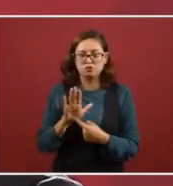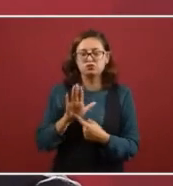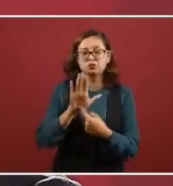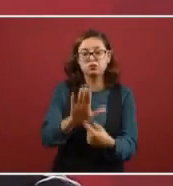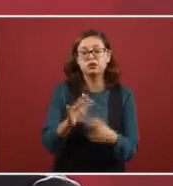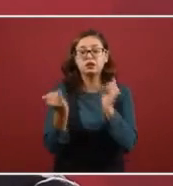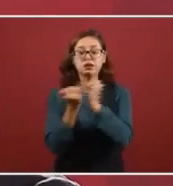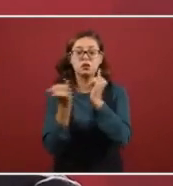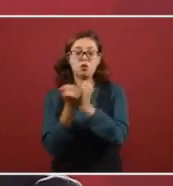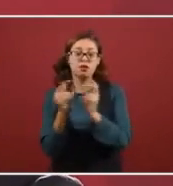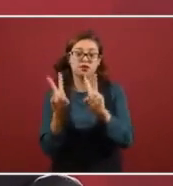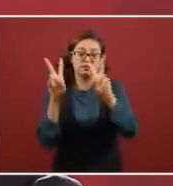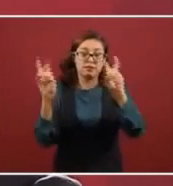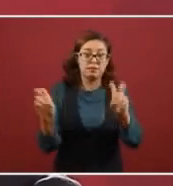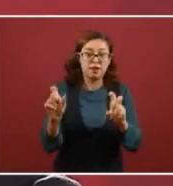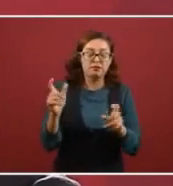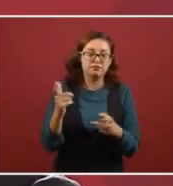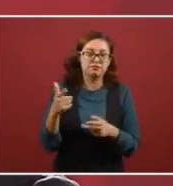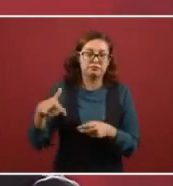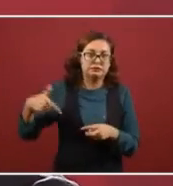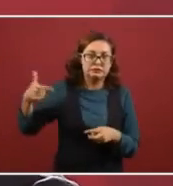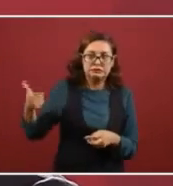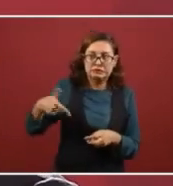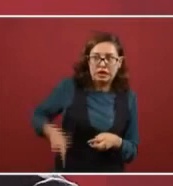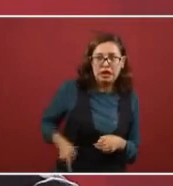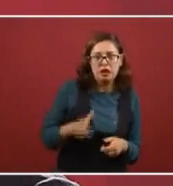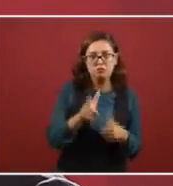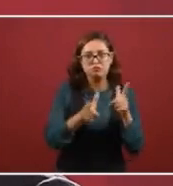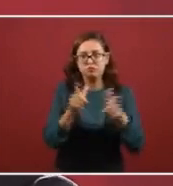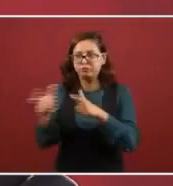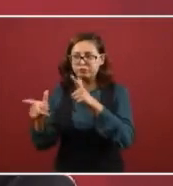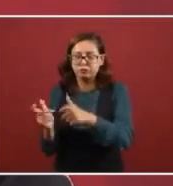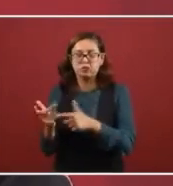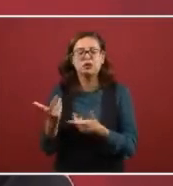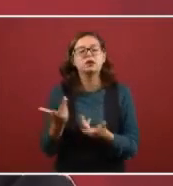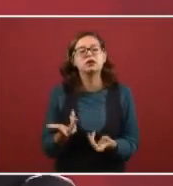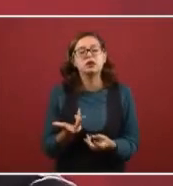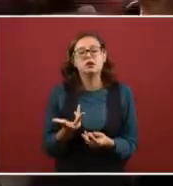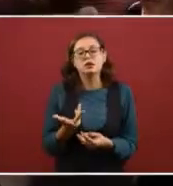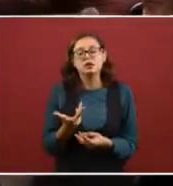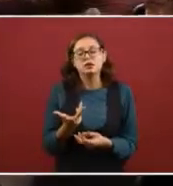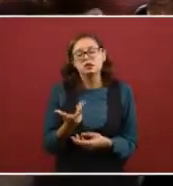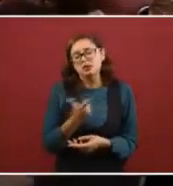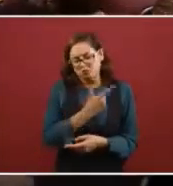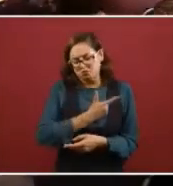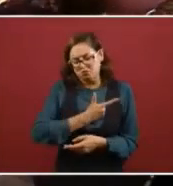to deal with against arms in the U.S. What I can say is